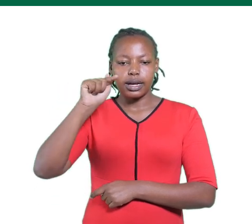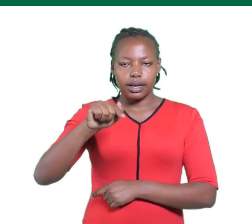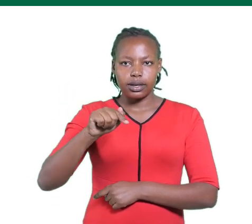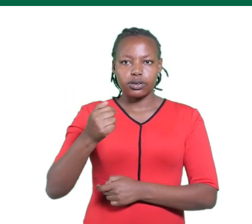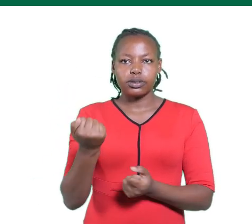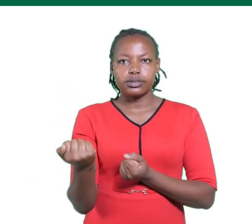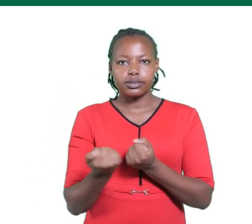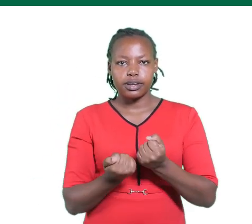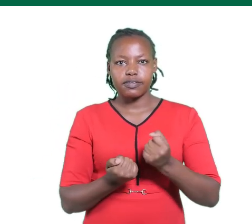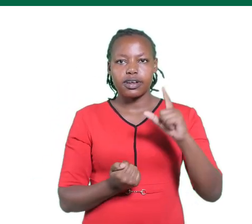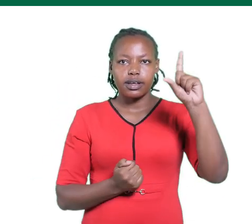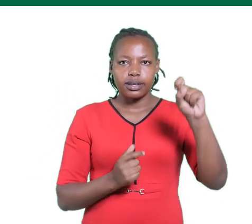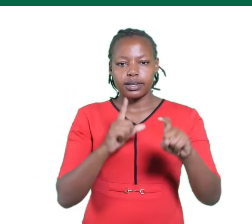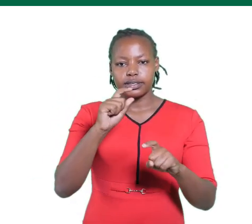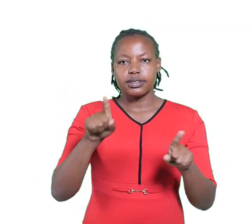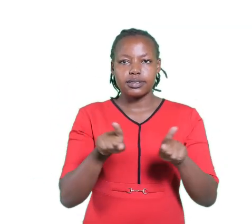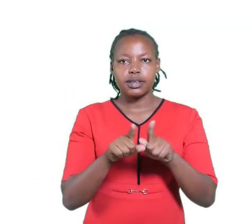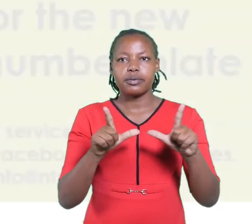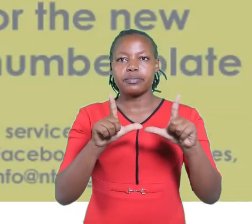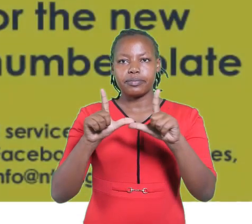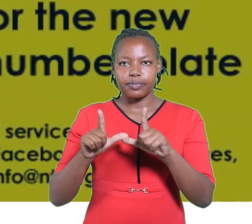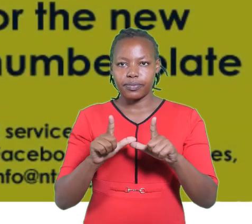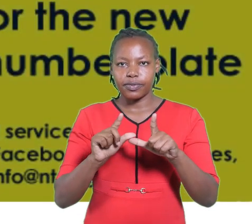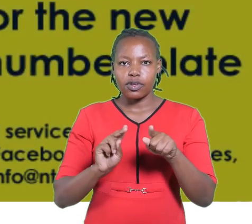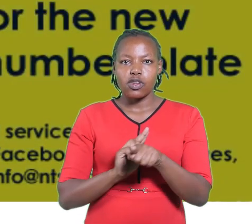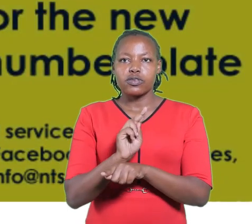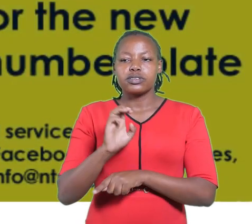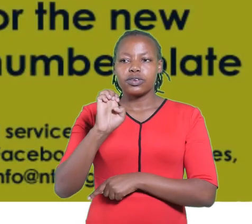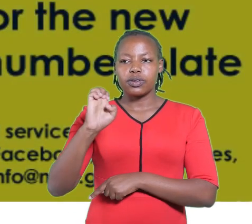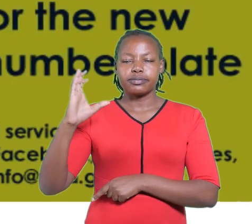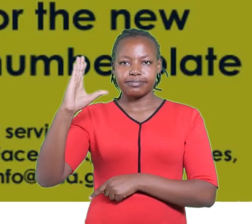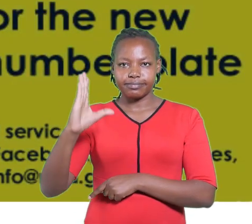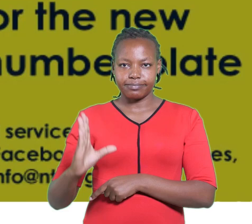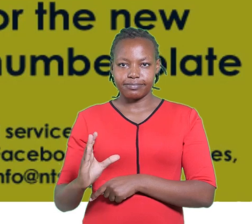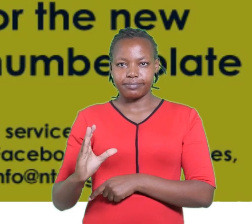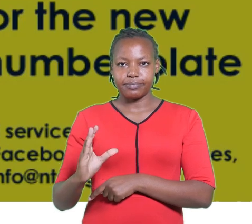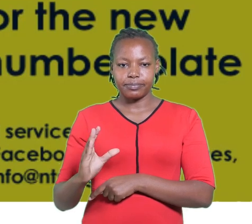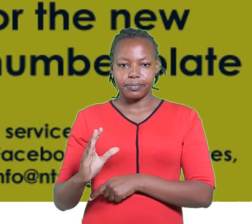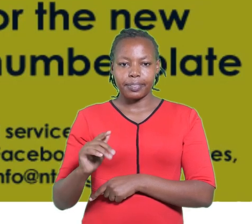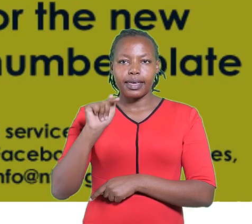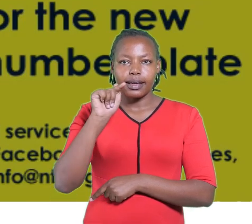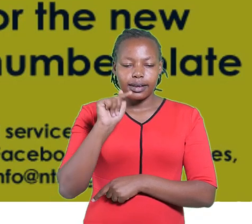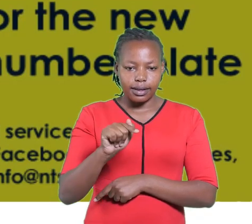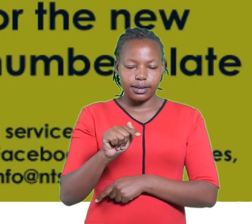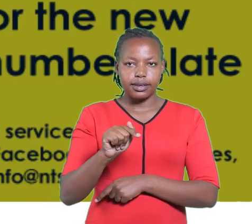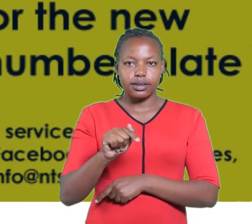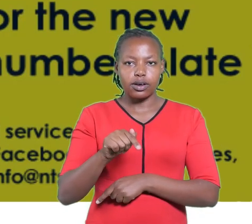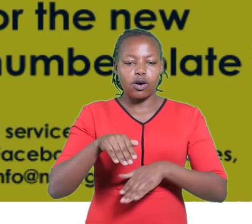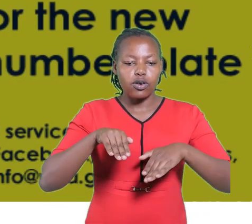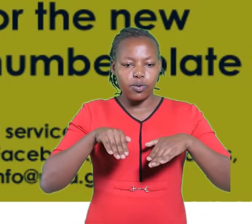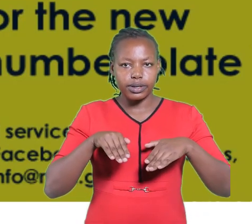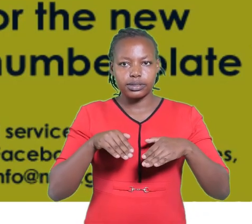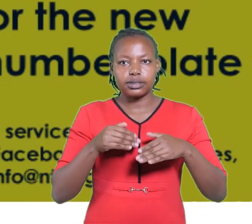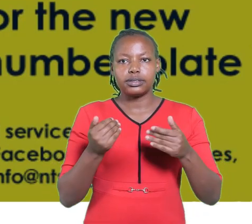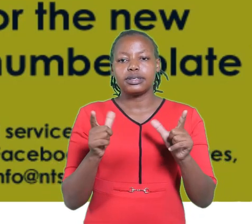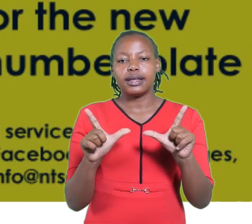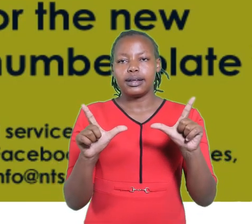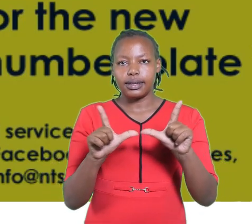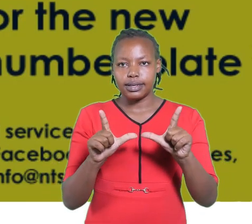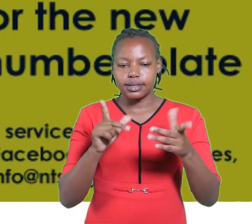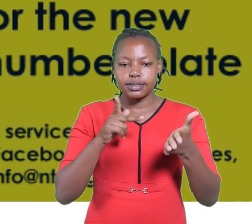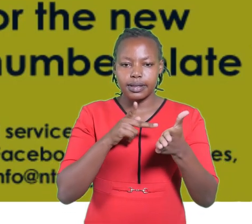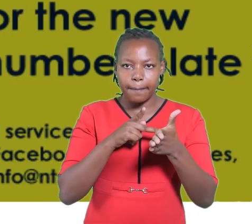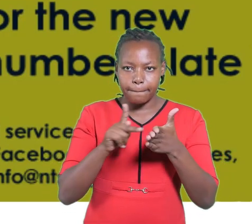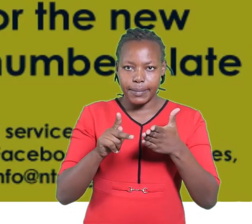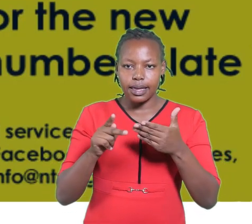www.ntsa.go.ke, click on Driver Testing and Licensing, sign in using your eCitizen credentials, and click on